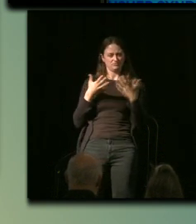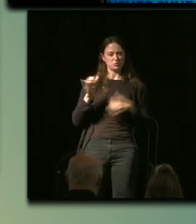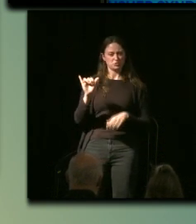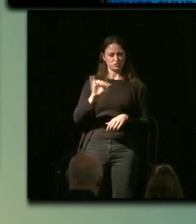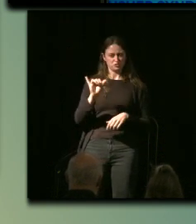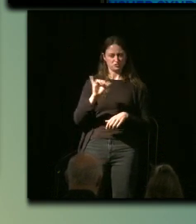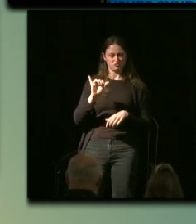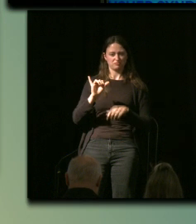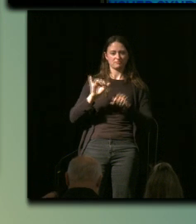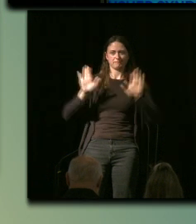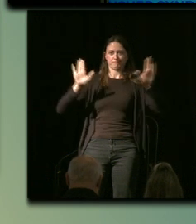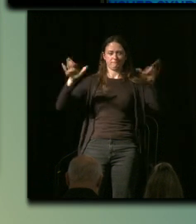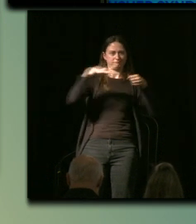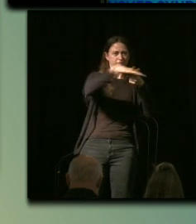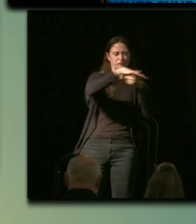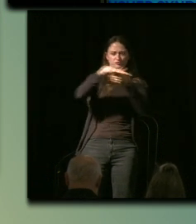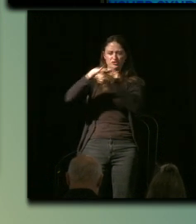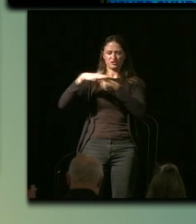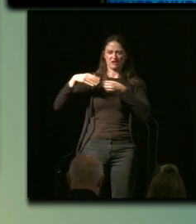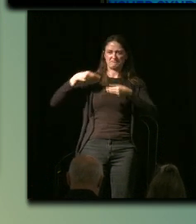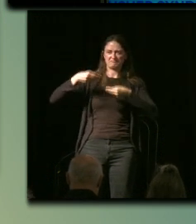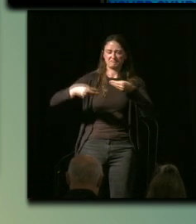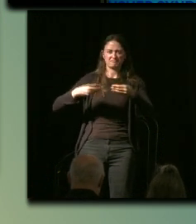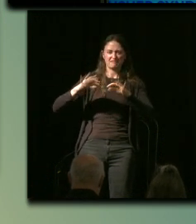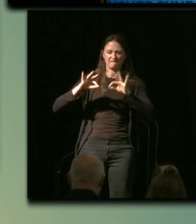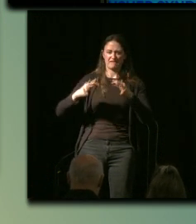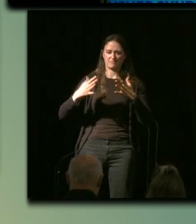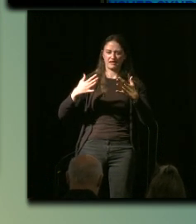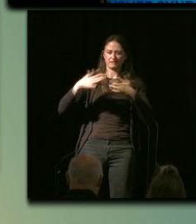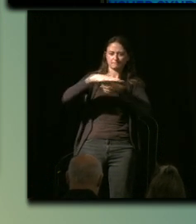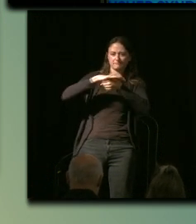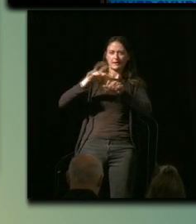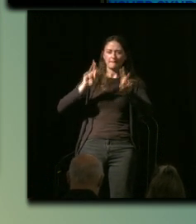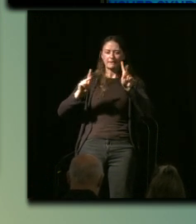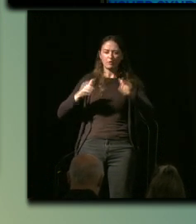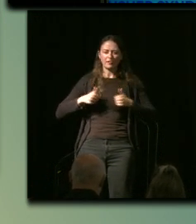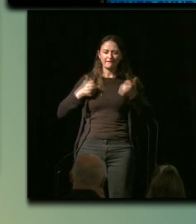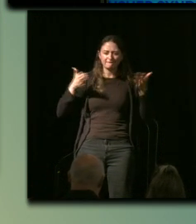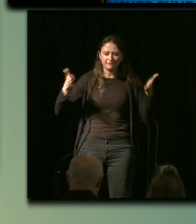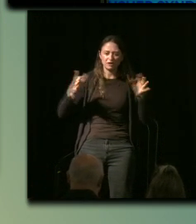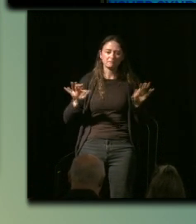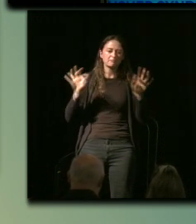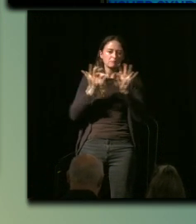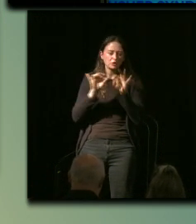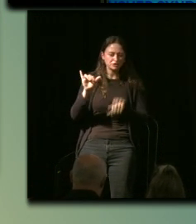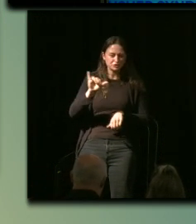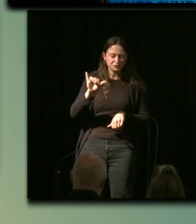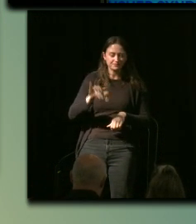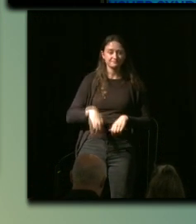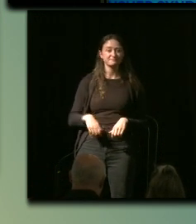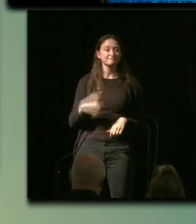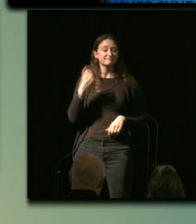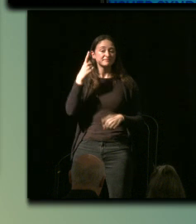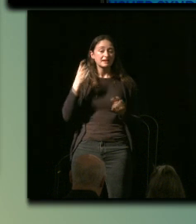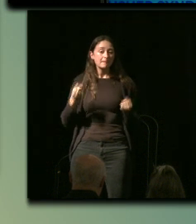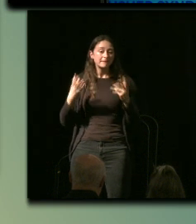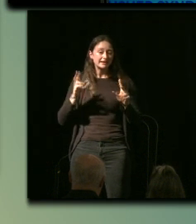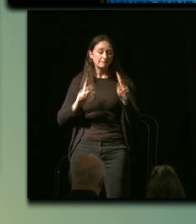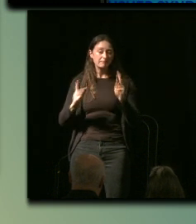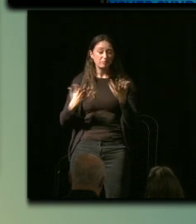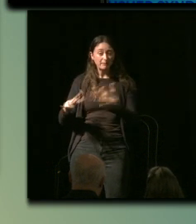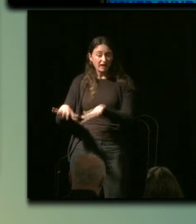But again, whatever you know or don't know about your family is okay, and we often work with people who are adopted or completely disconnected from their